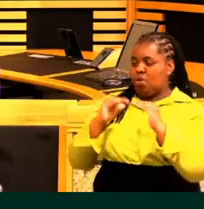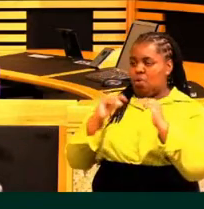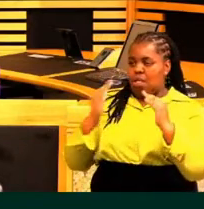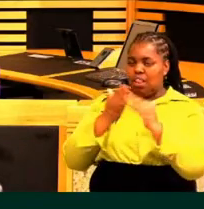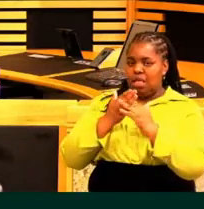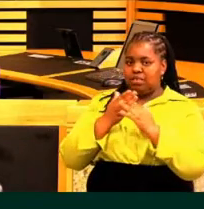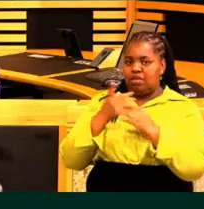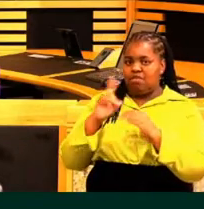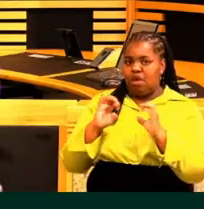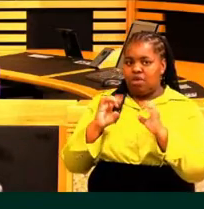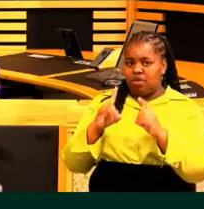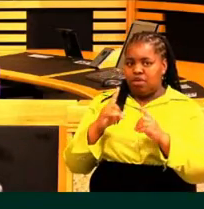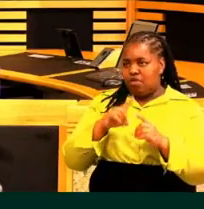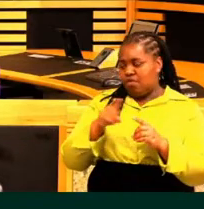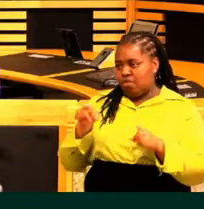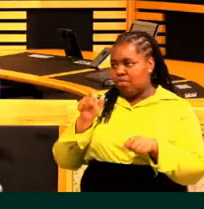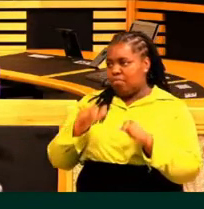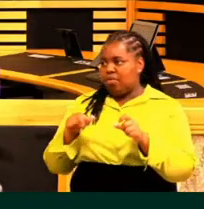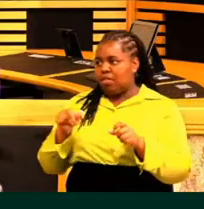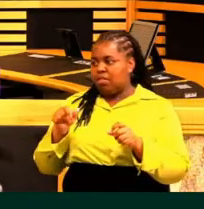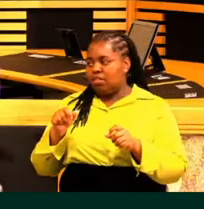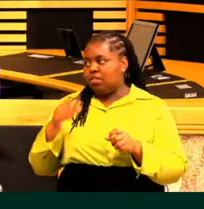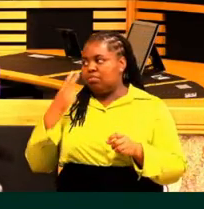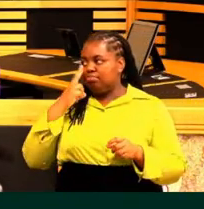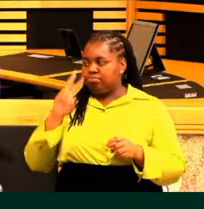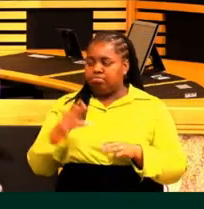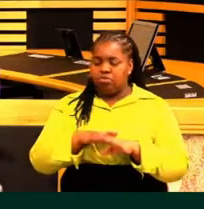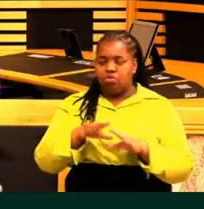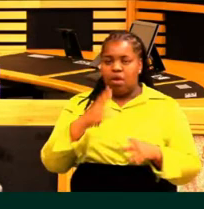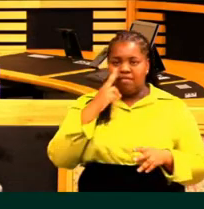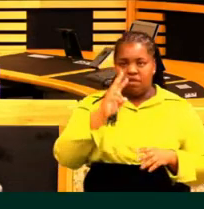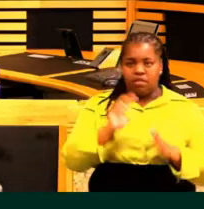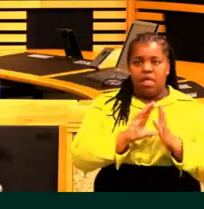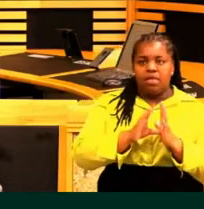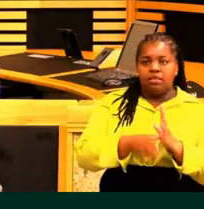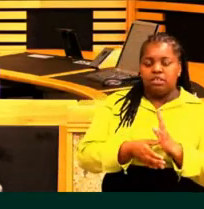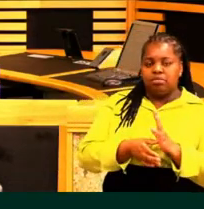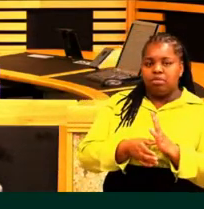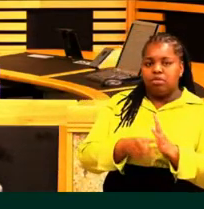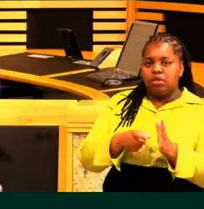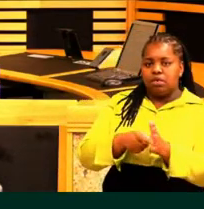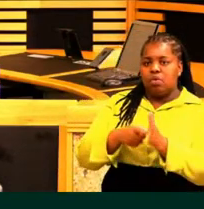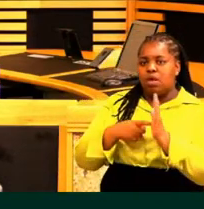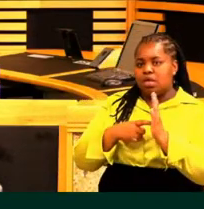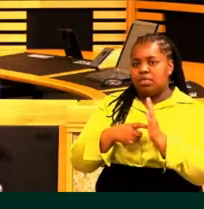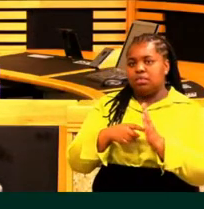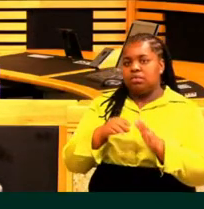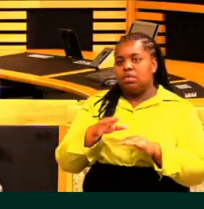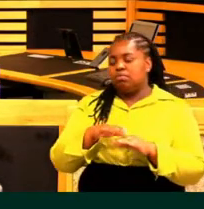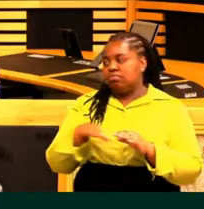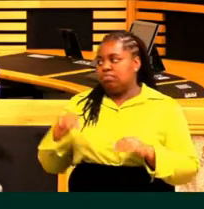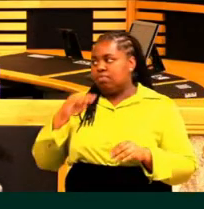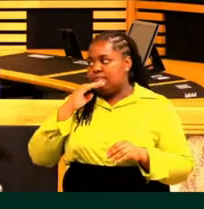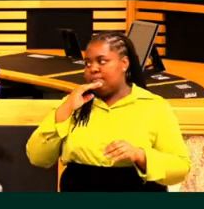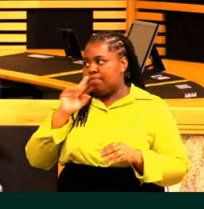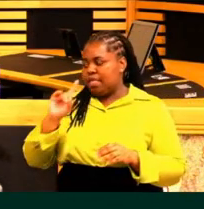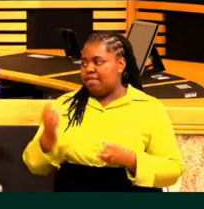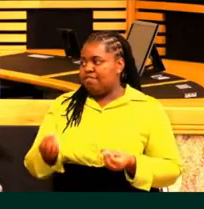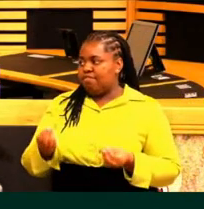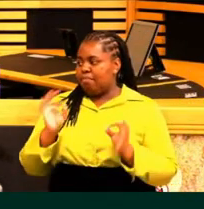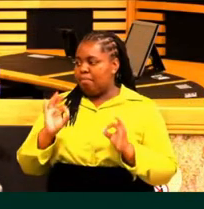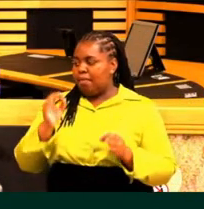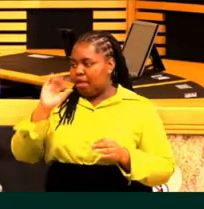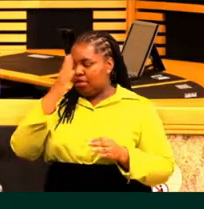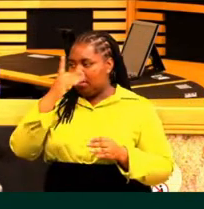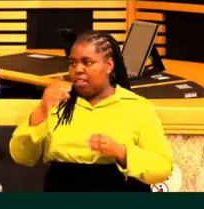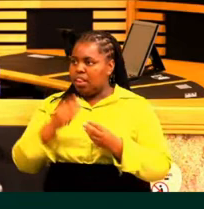to education for Learners with both visible and non-visible disabilities requires a multifaceted approach that will